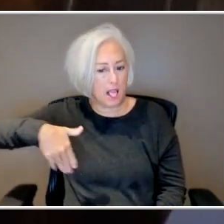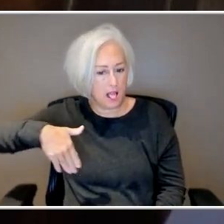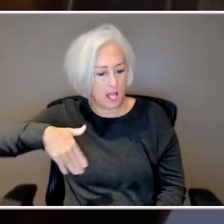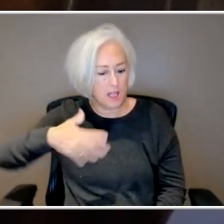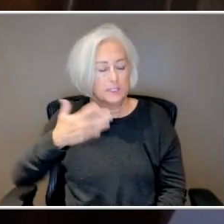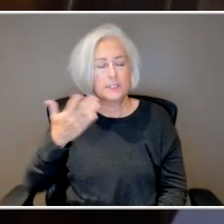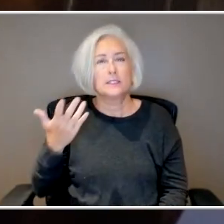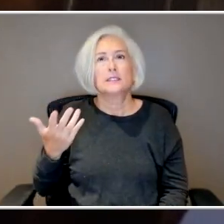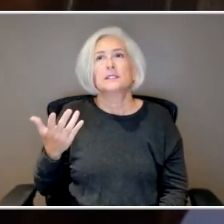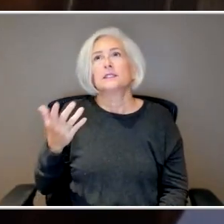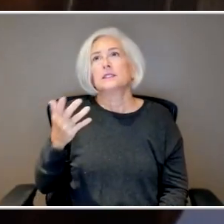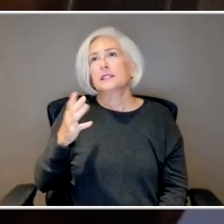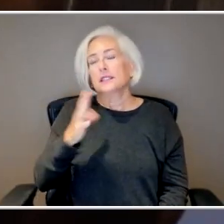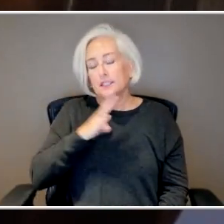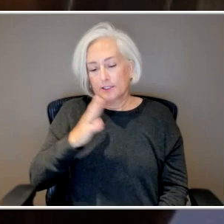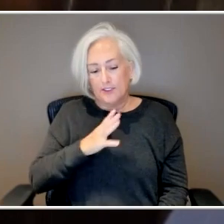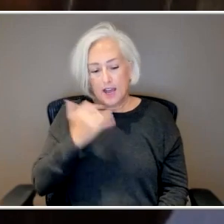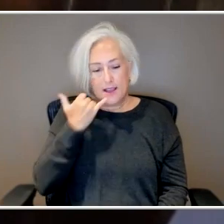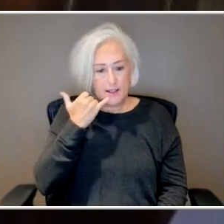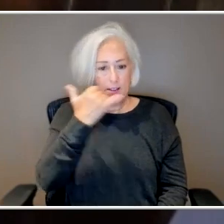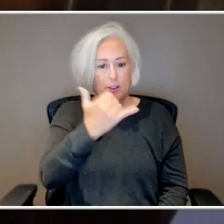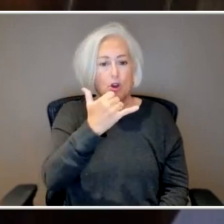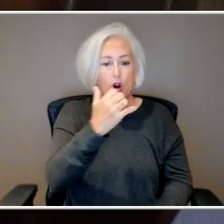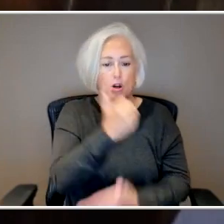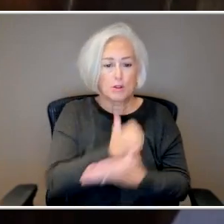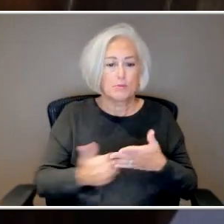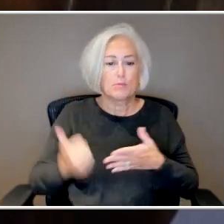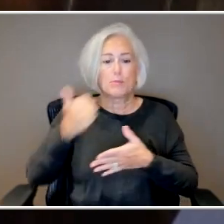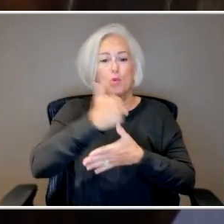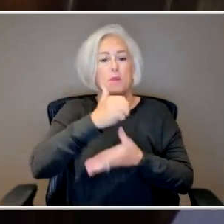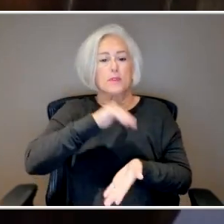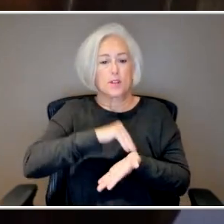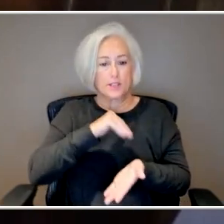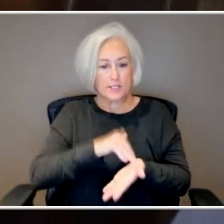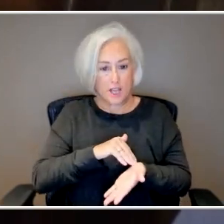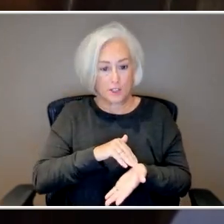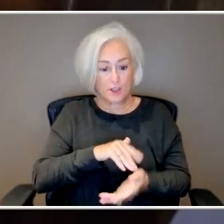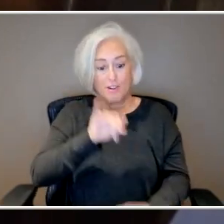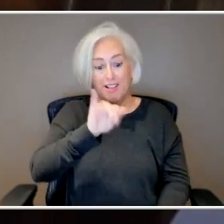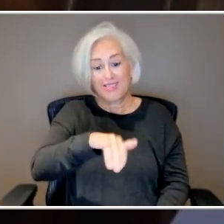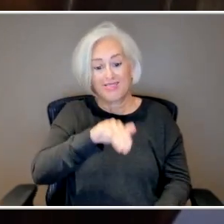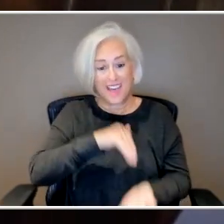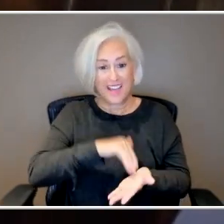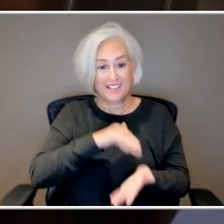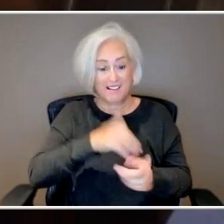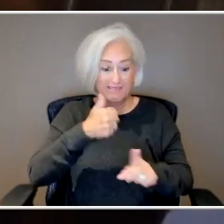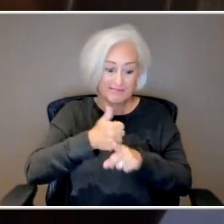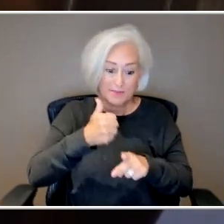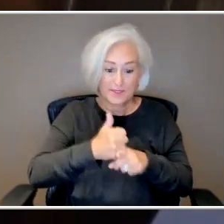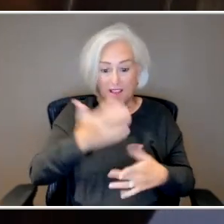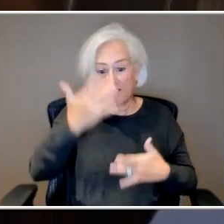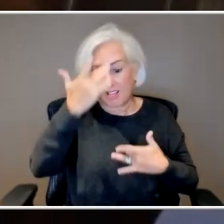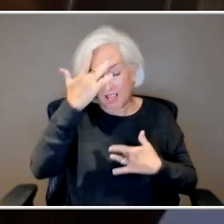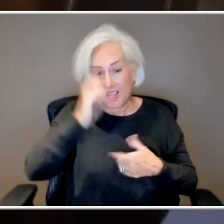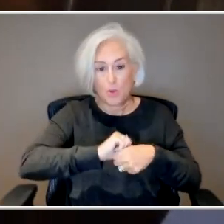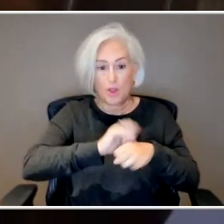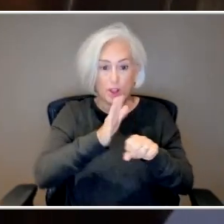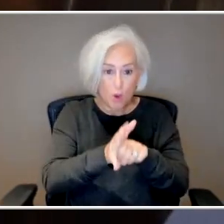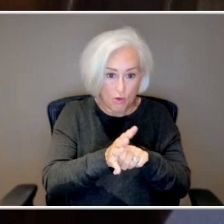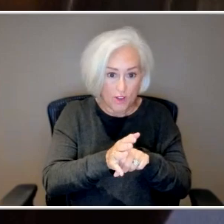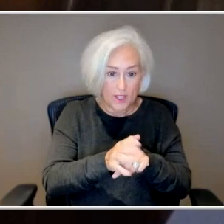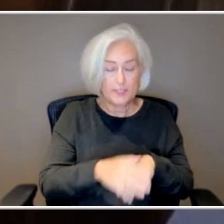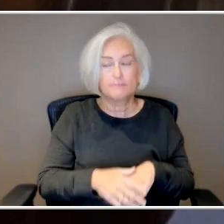called my primary care physician, and actually he was out with COVID. So his partner